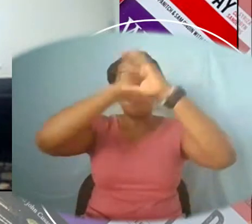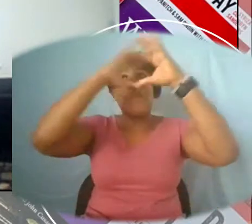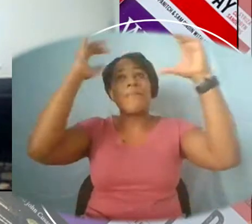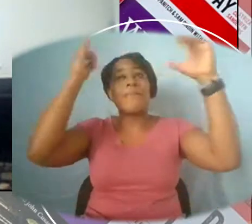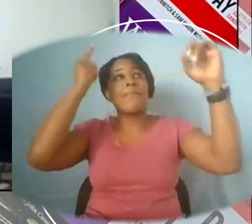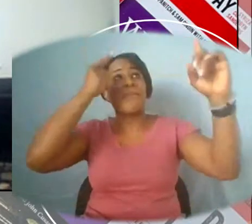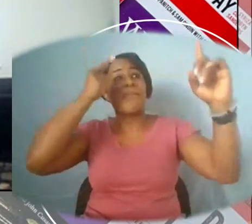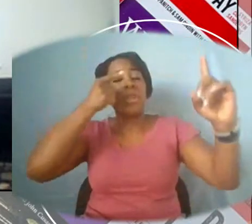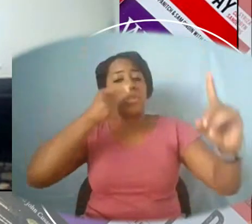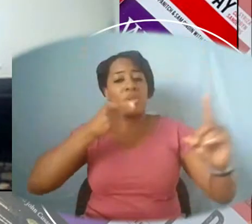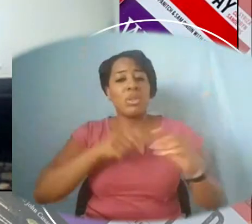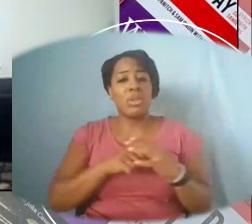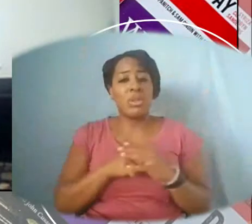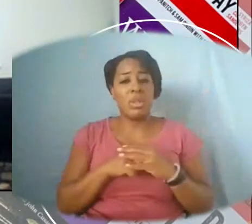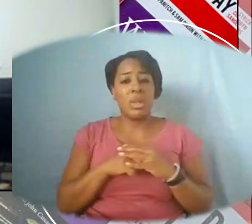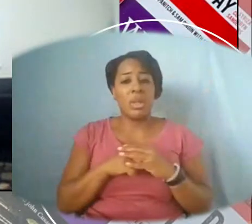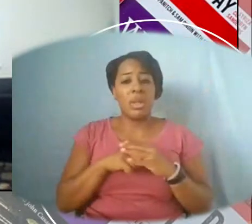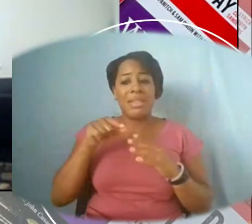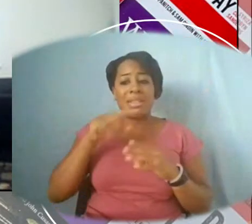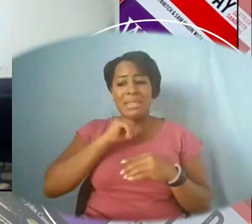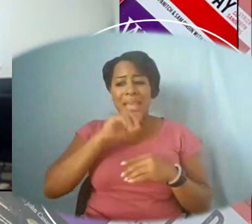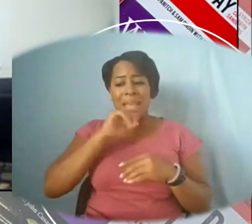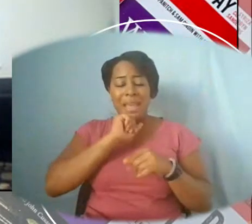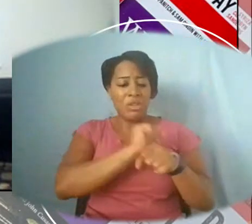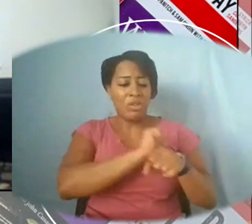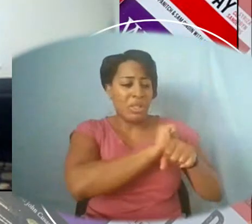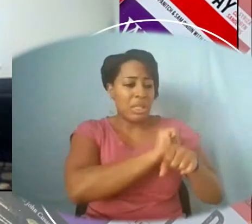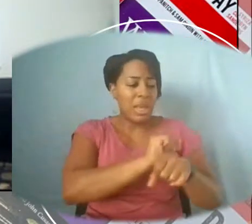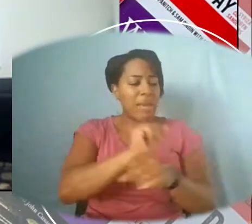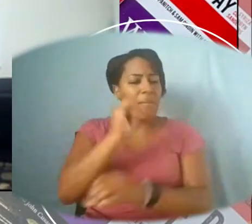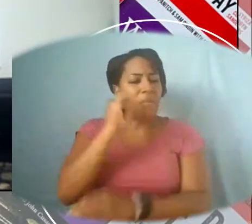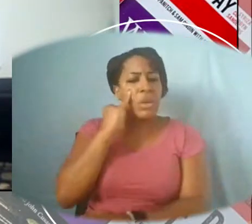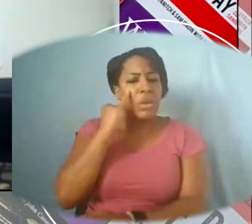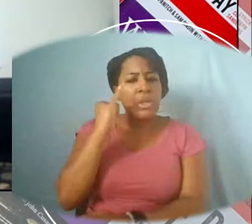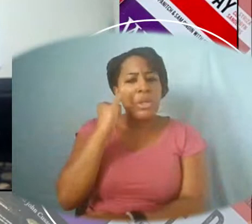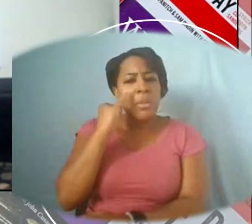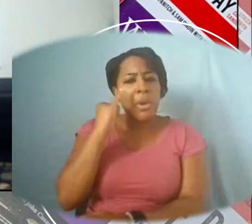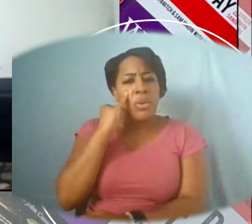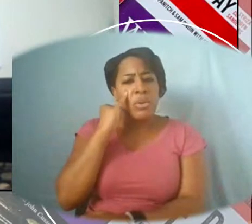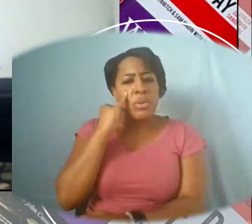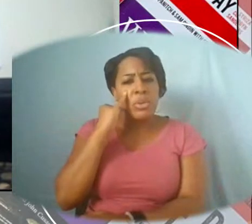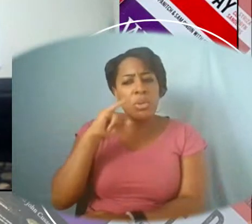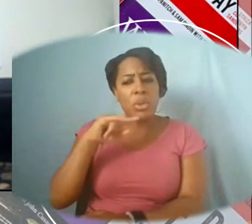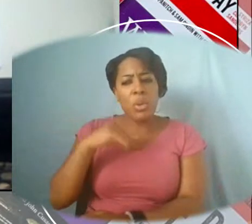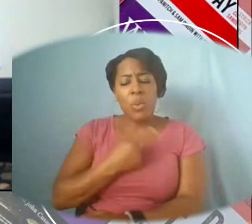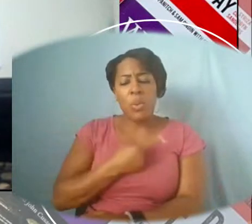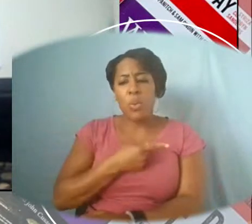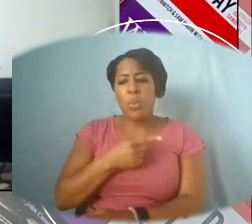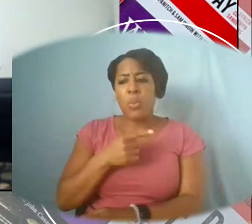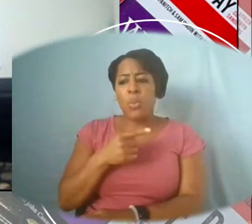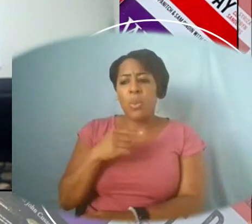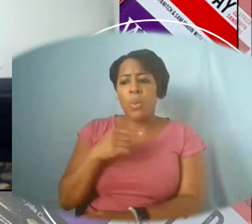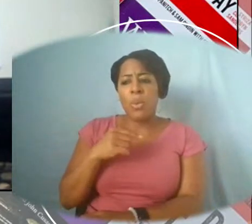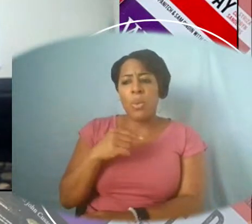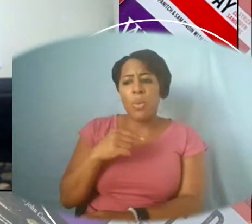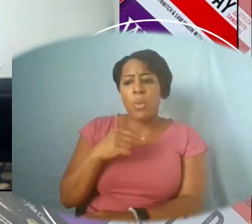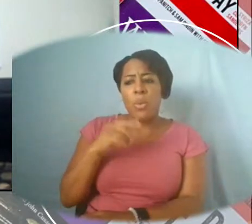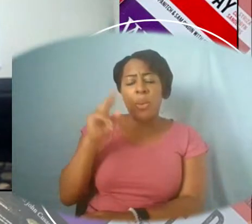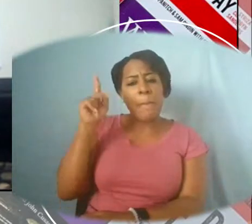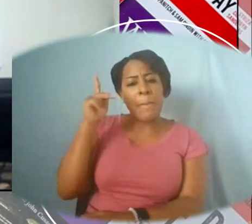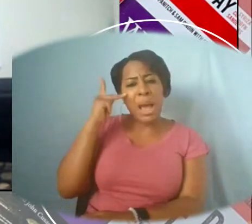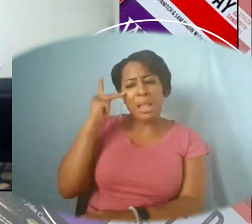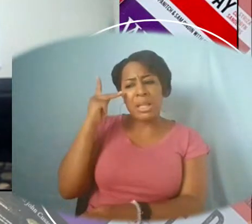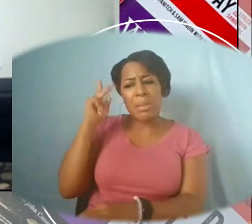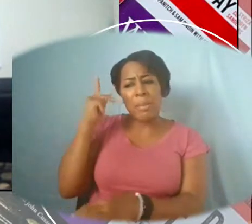This is the age of the slave, and what if we're given seats to replace politicians paid to